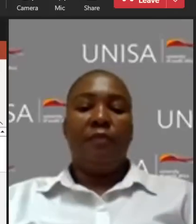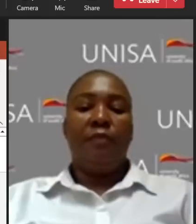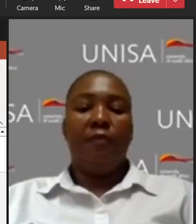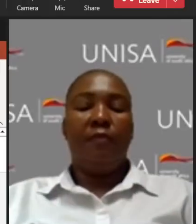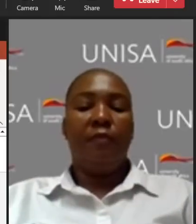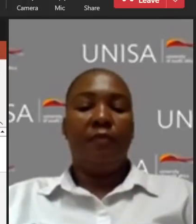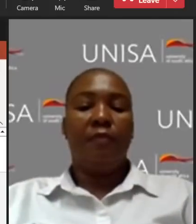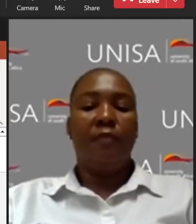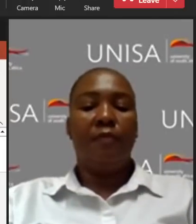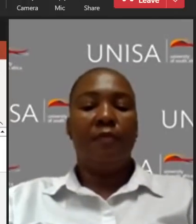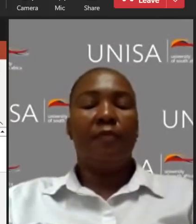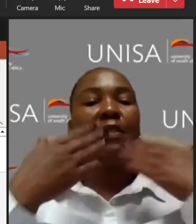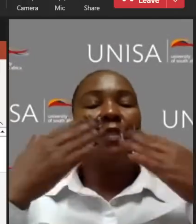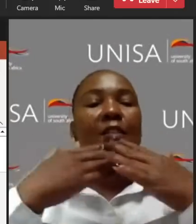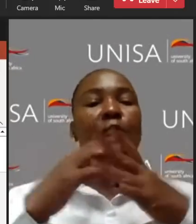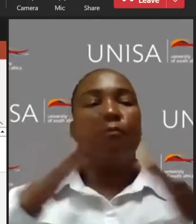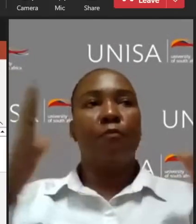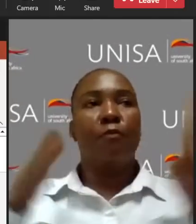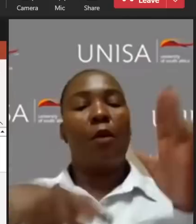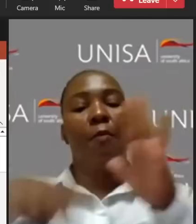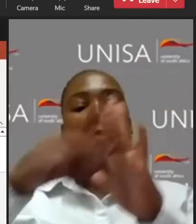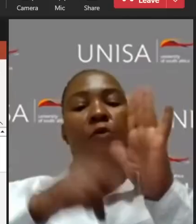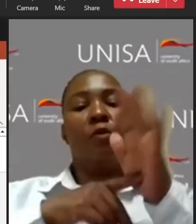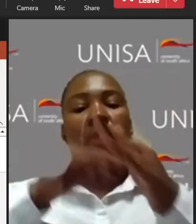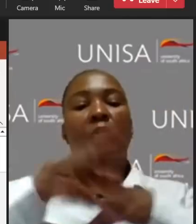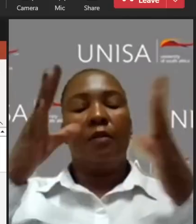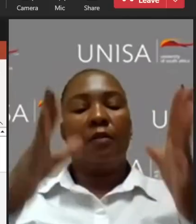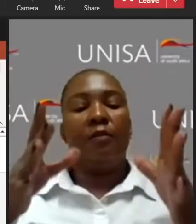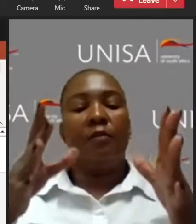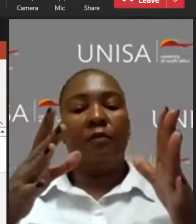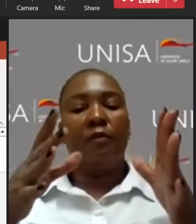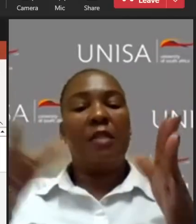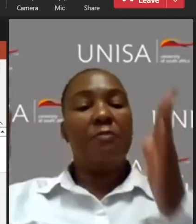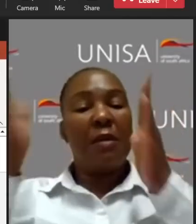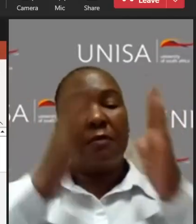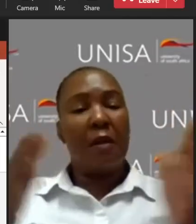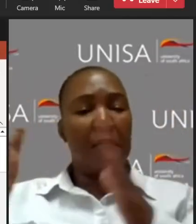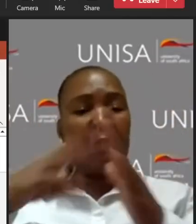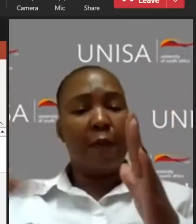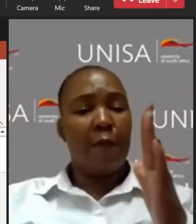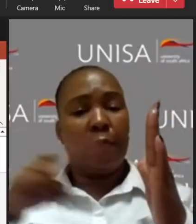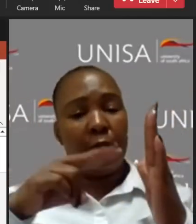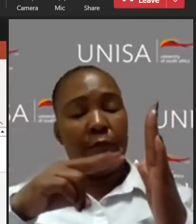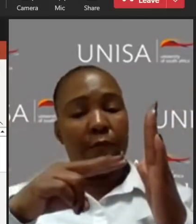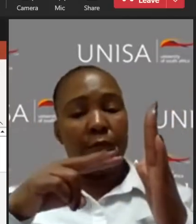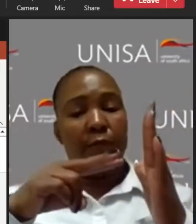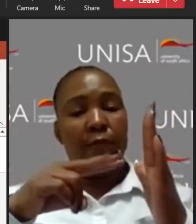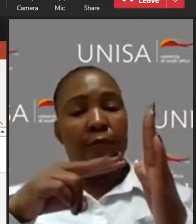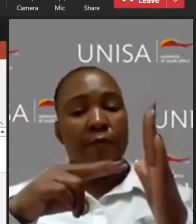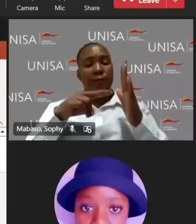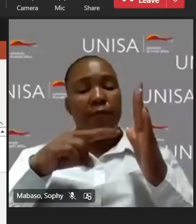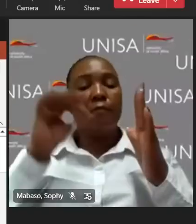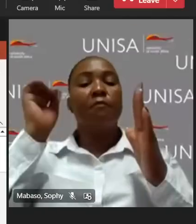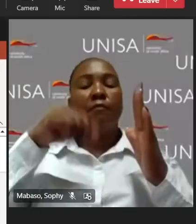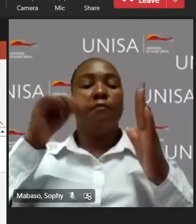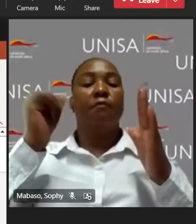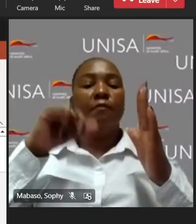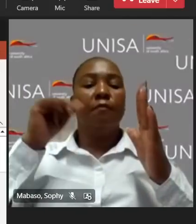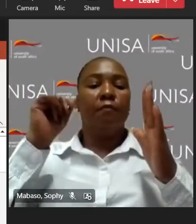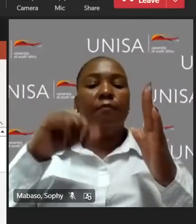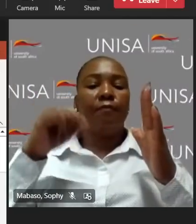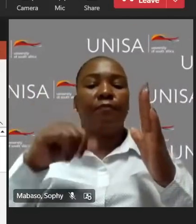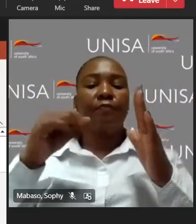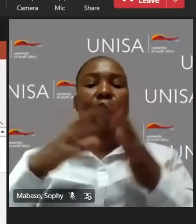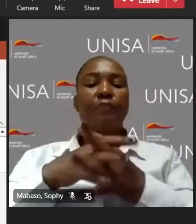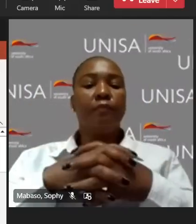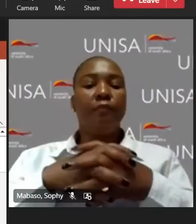Thank you very much, Program Director. Is my slide visible? Is it showing? They are showing. If you can